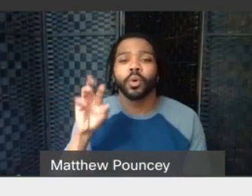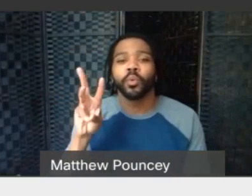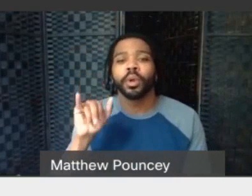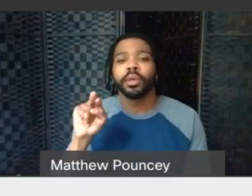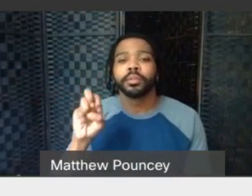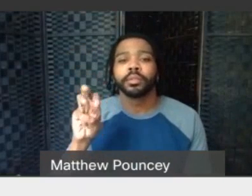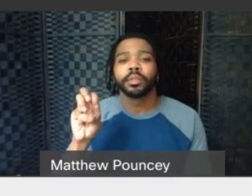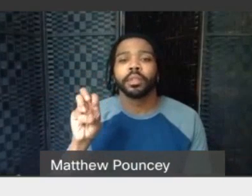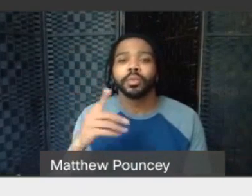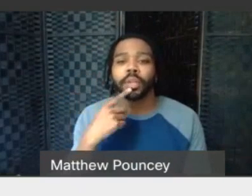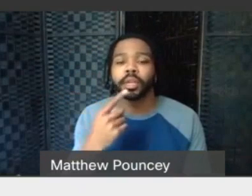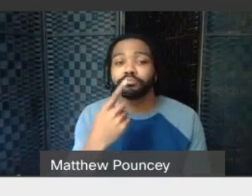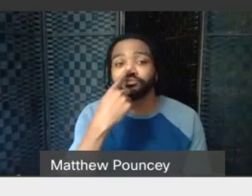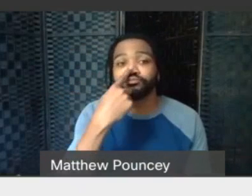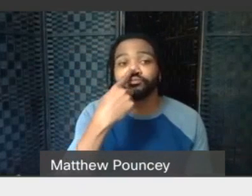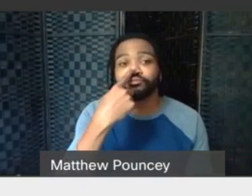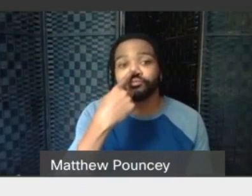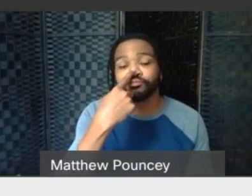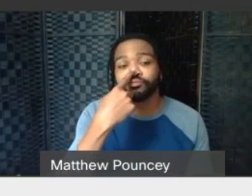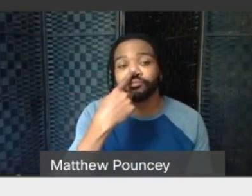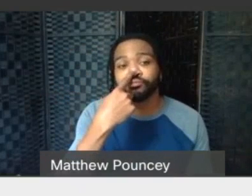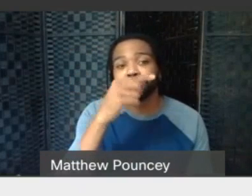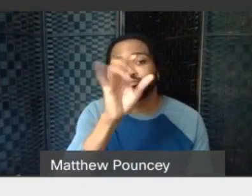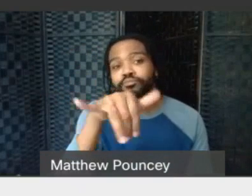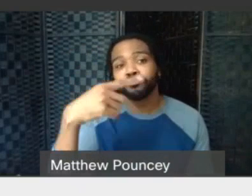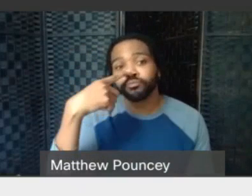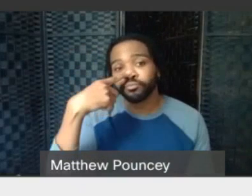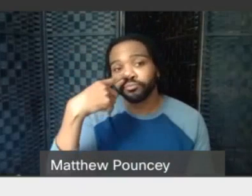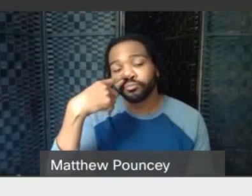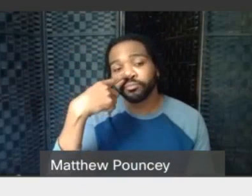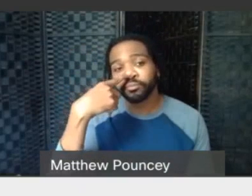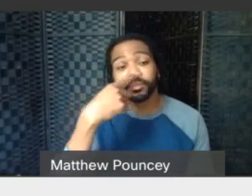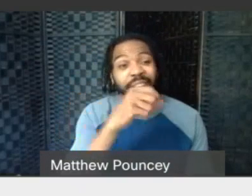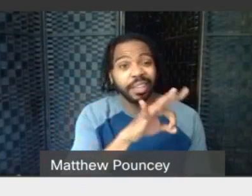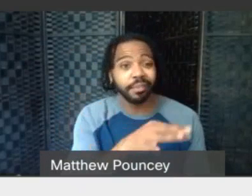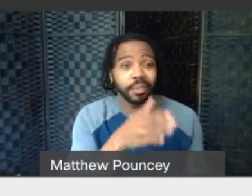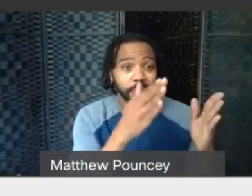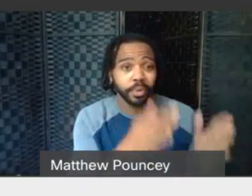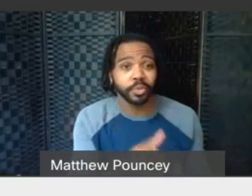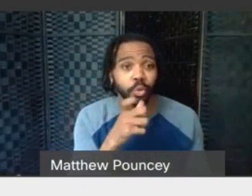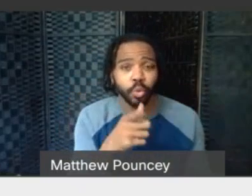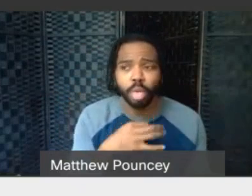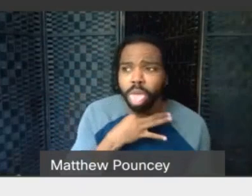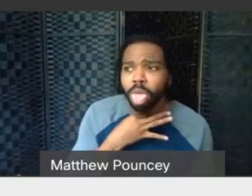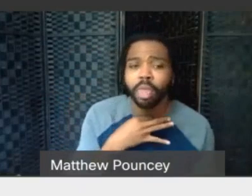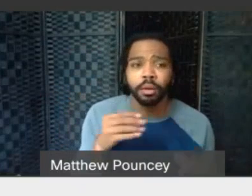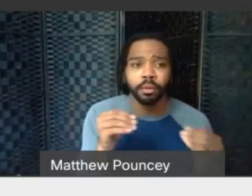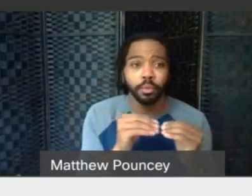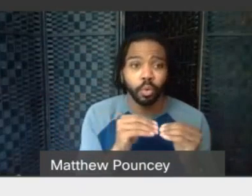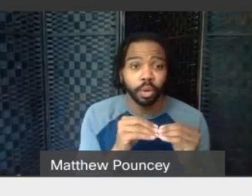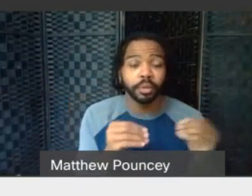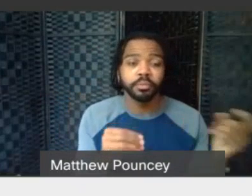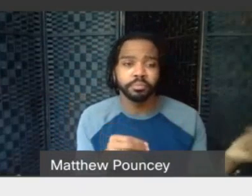Reese. And if the person who asked this question needs to have a further discussion, I can be reached